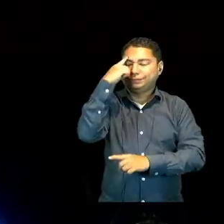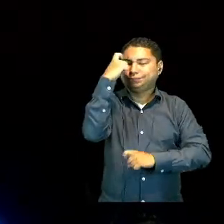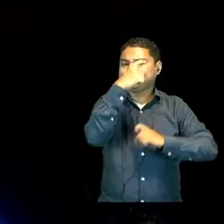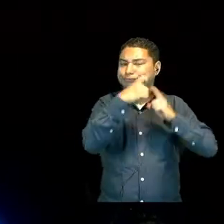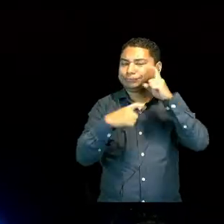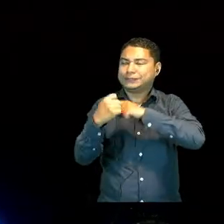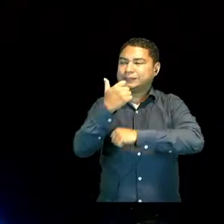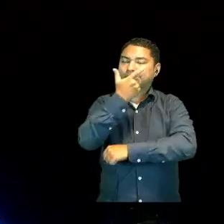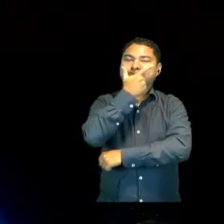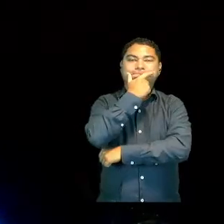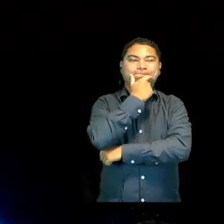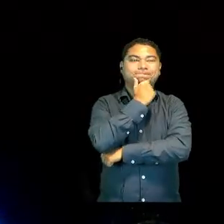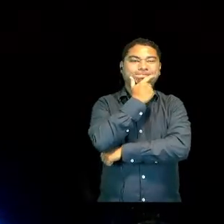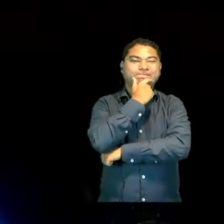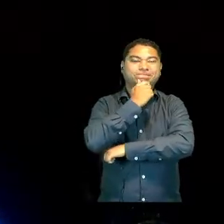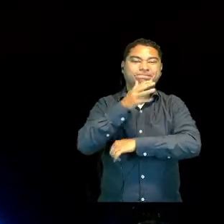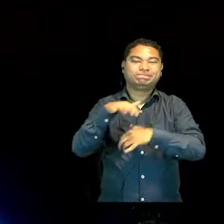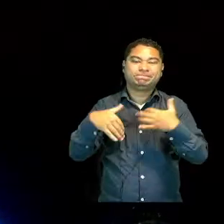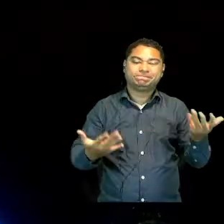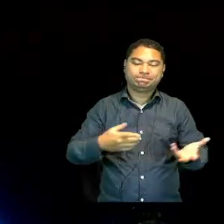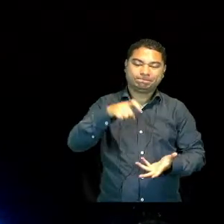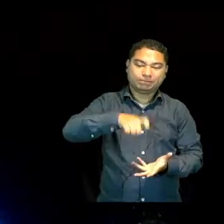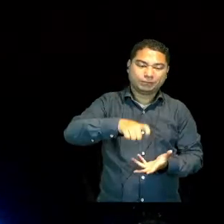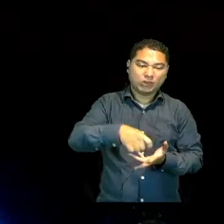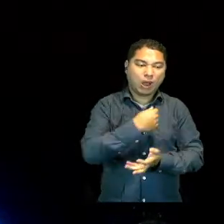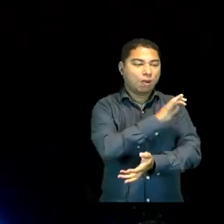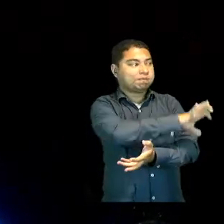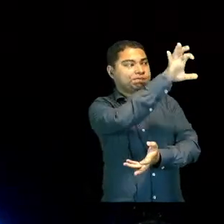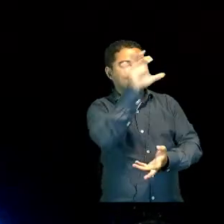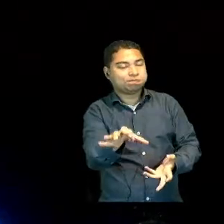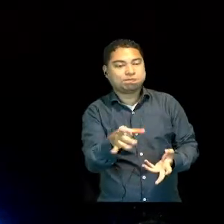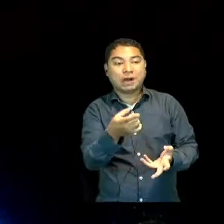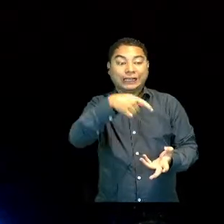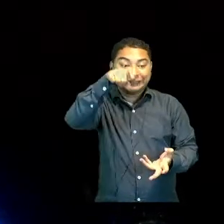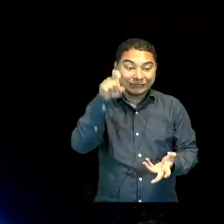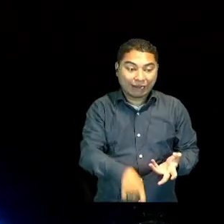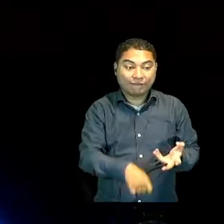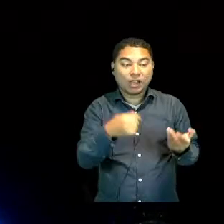global restoration of collective dignity,